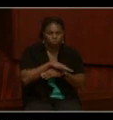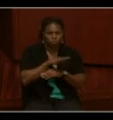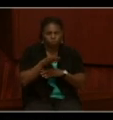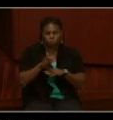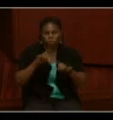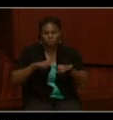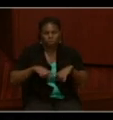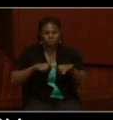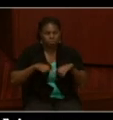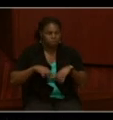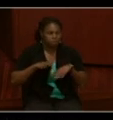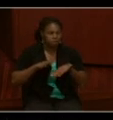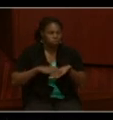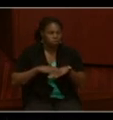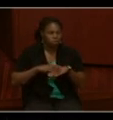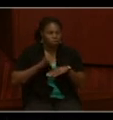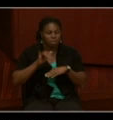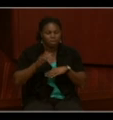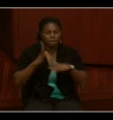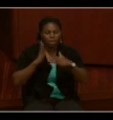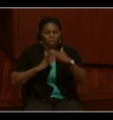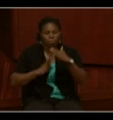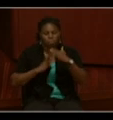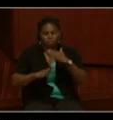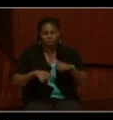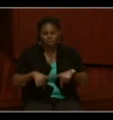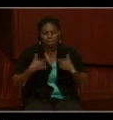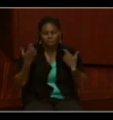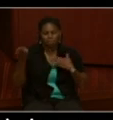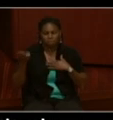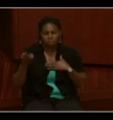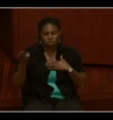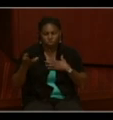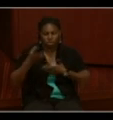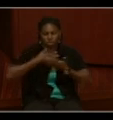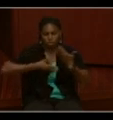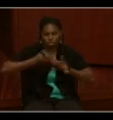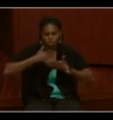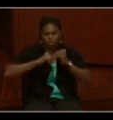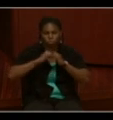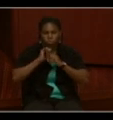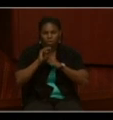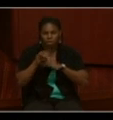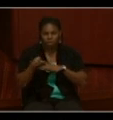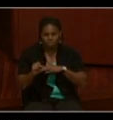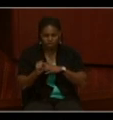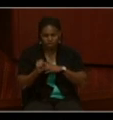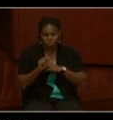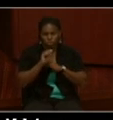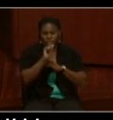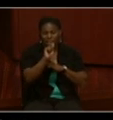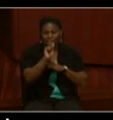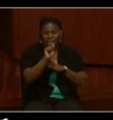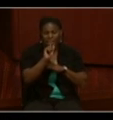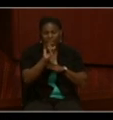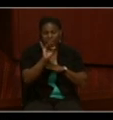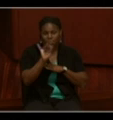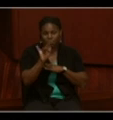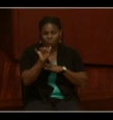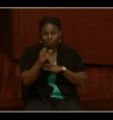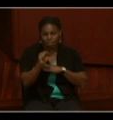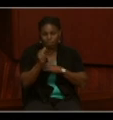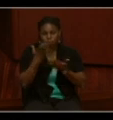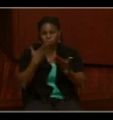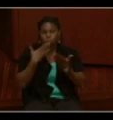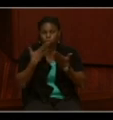depends on that immigrant's life history and their interactions with the INS. So the A files might be a really great source